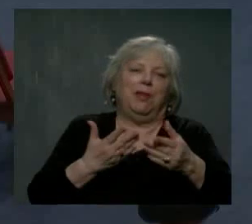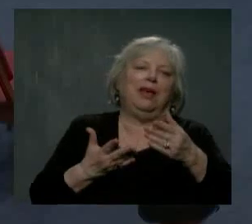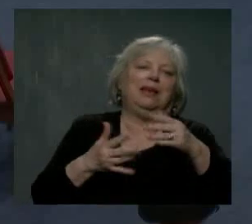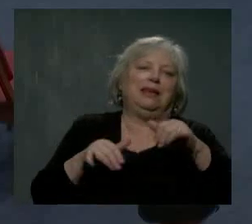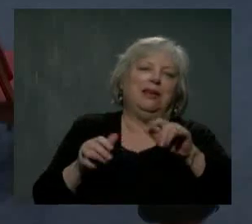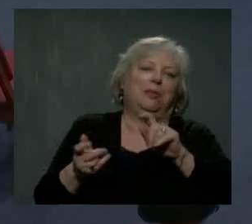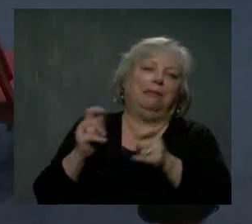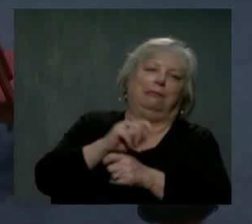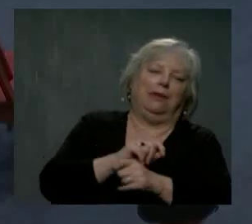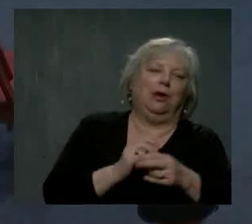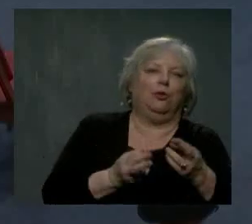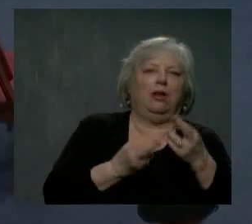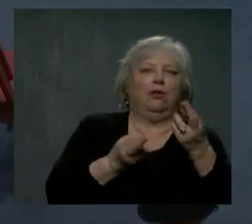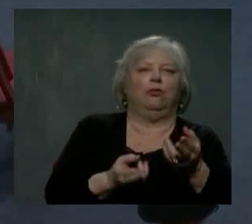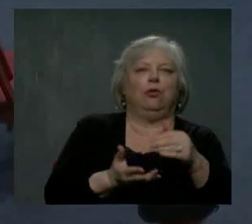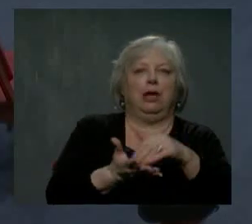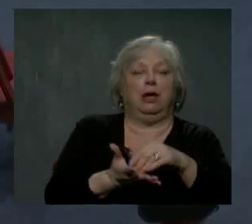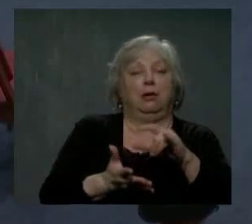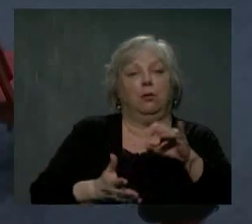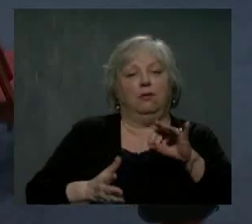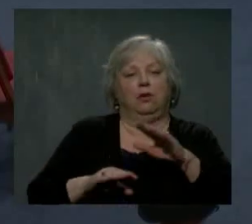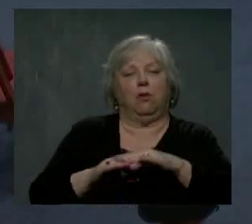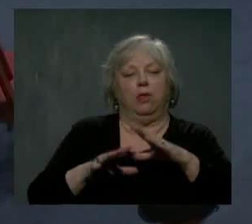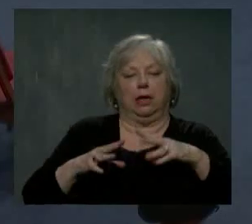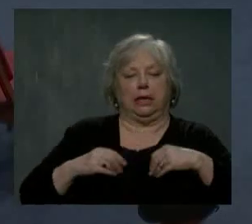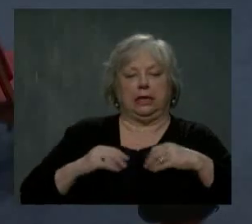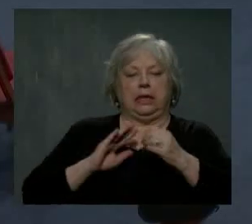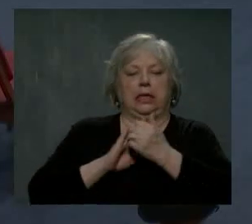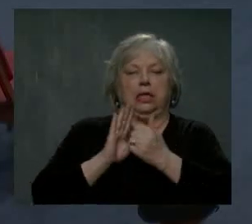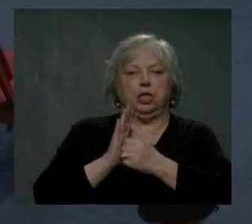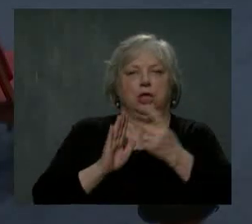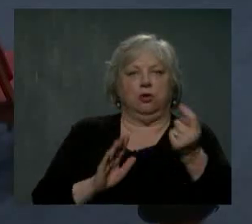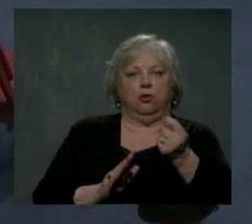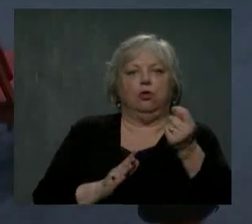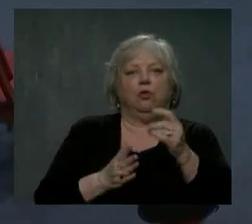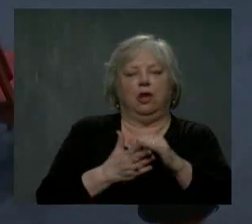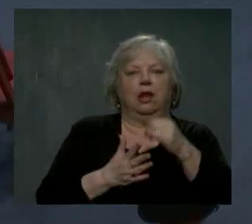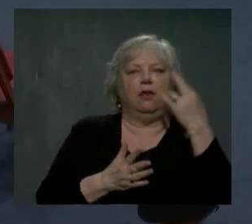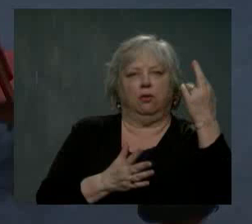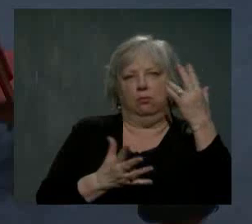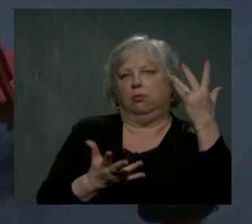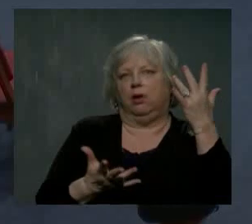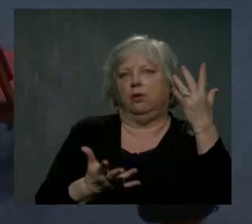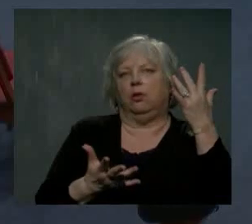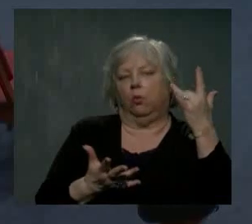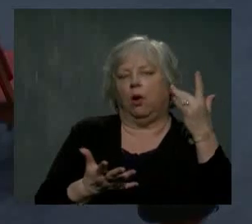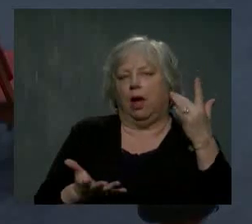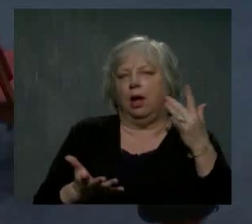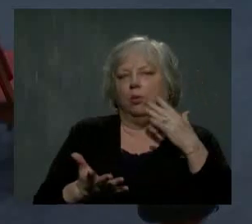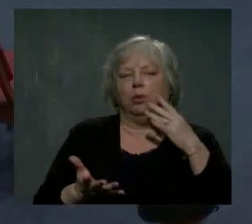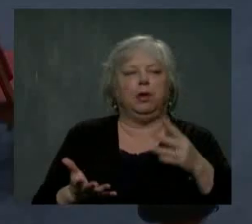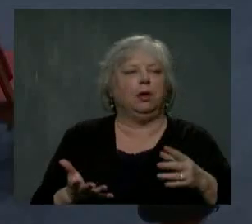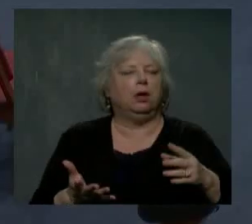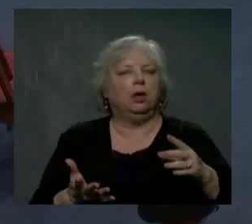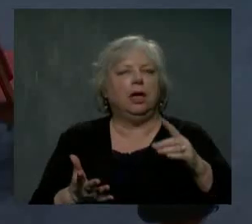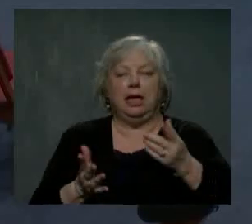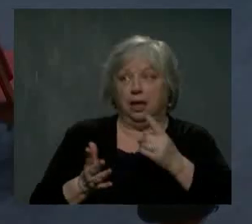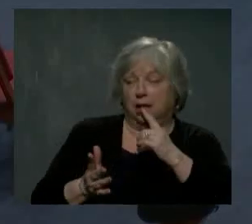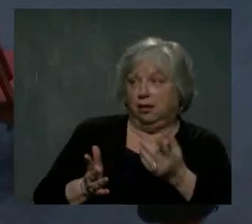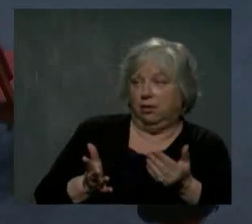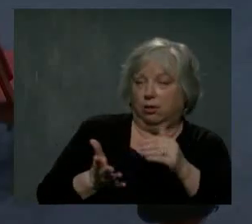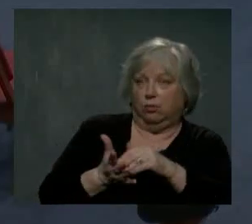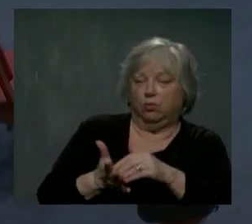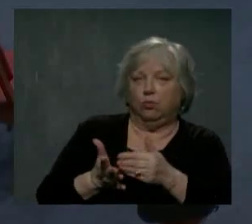So if it ends up on the consent agenda Tuesday, that's the reason why. Thank you. It's a renewal,